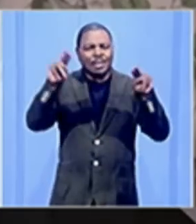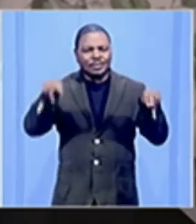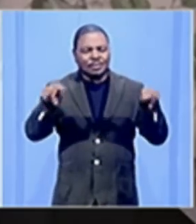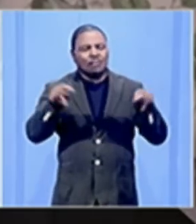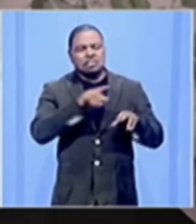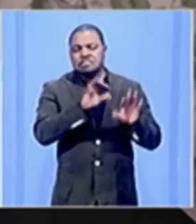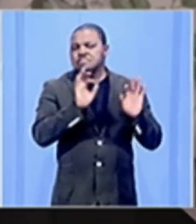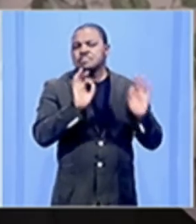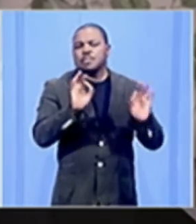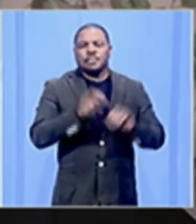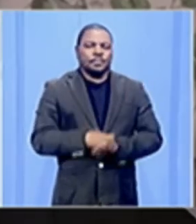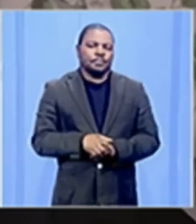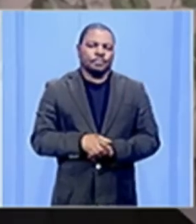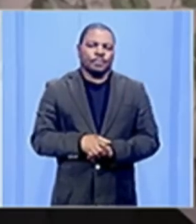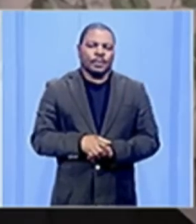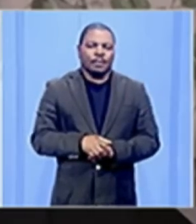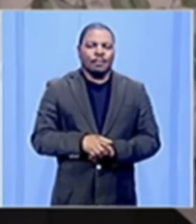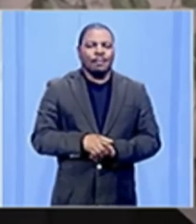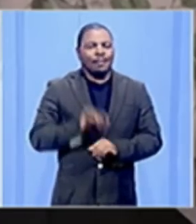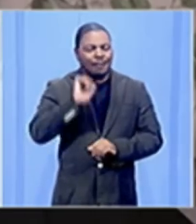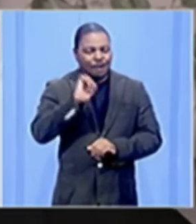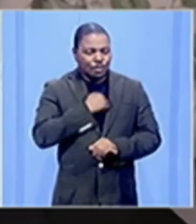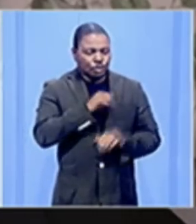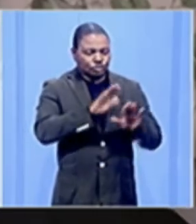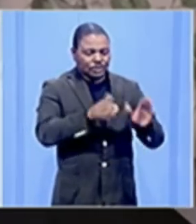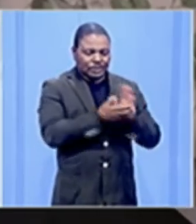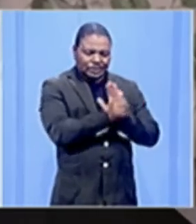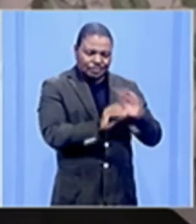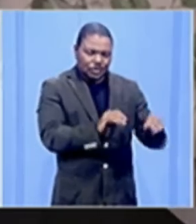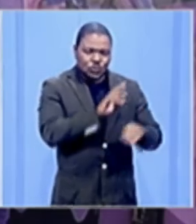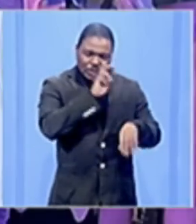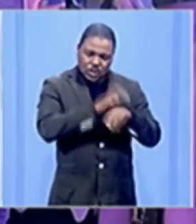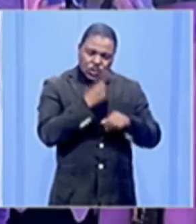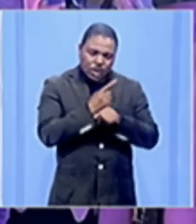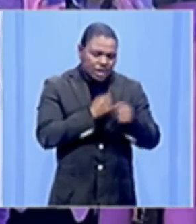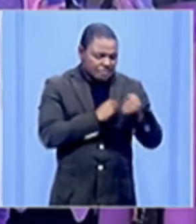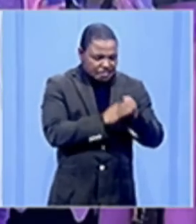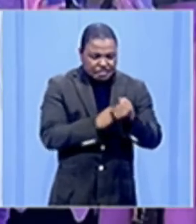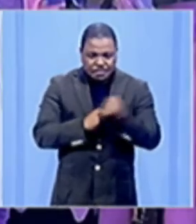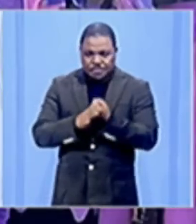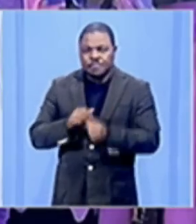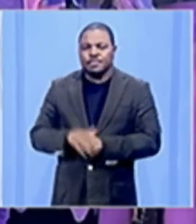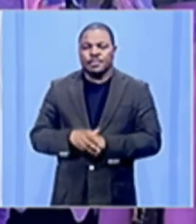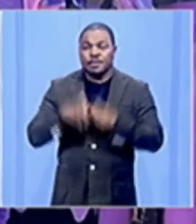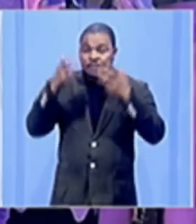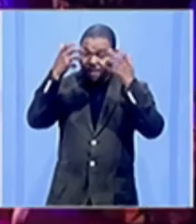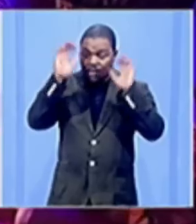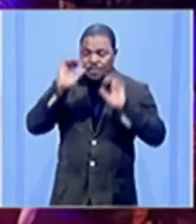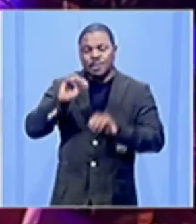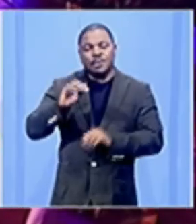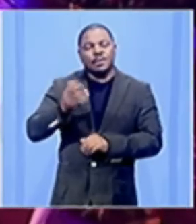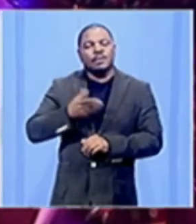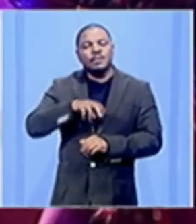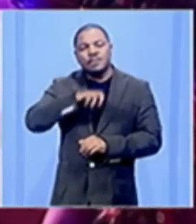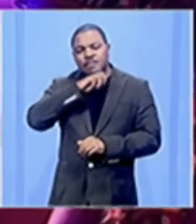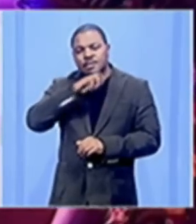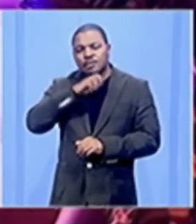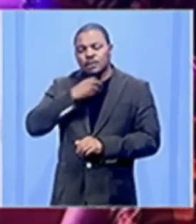So bana ba rona ba na le talente a re ba tshegetseng ka nako tsotlhe. Tlhagiso ya Lion King Junior e tlile go